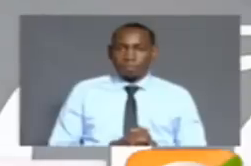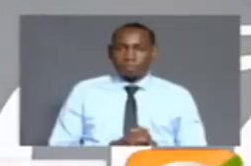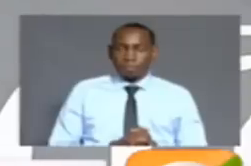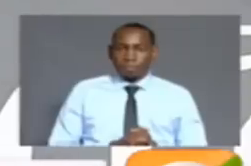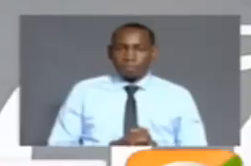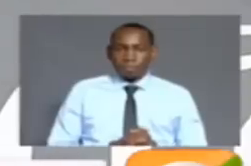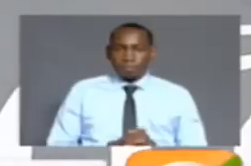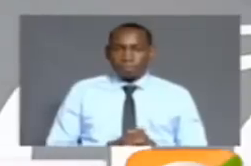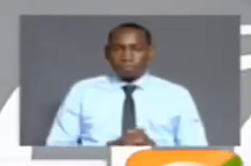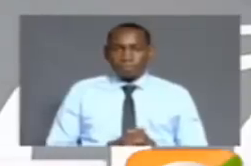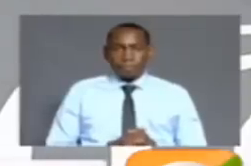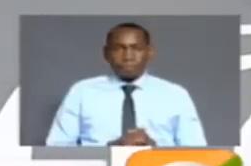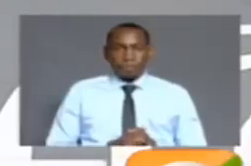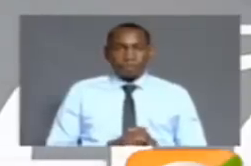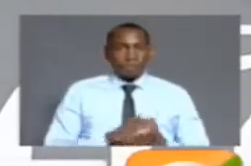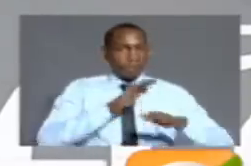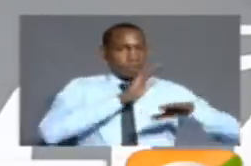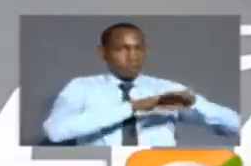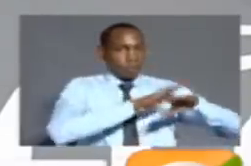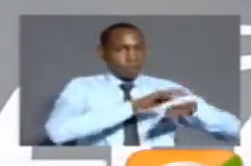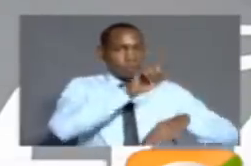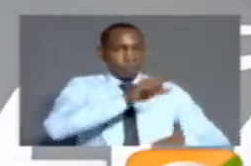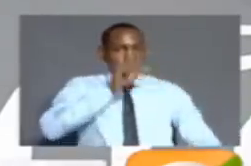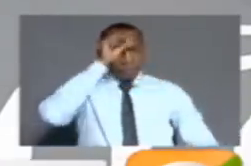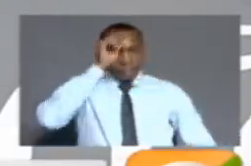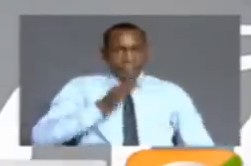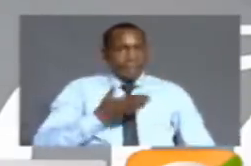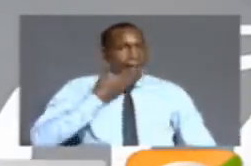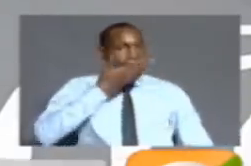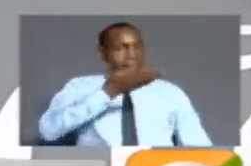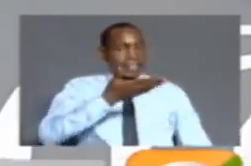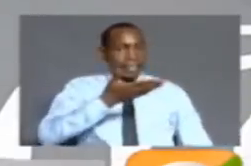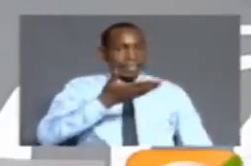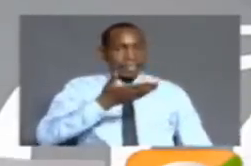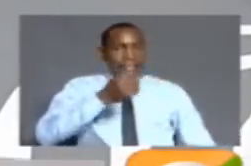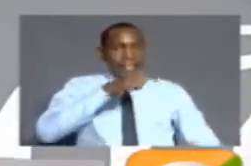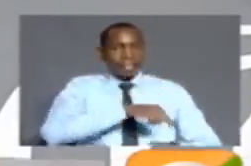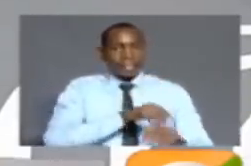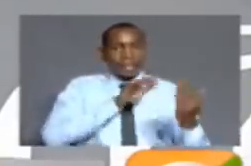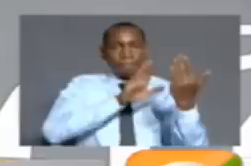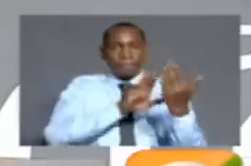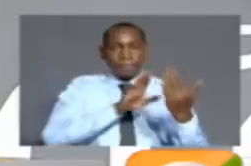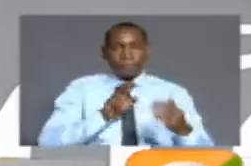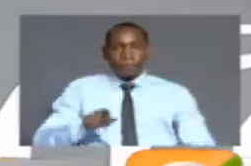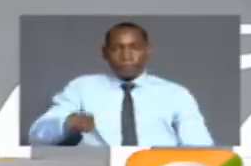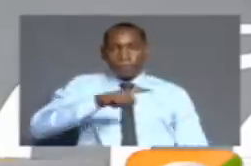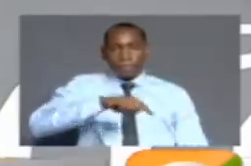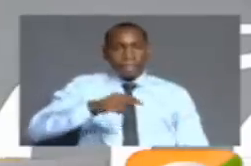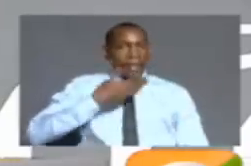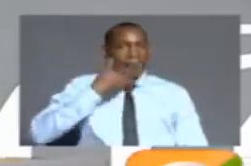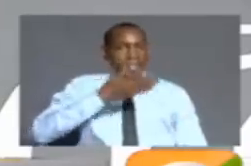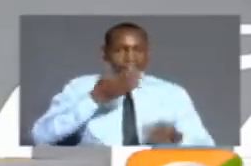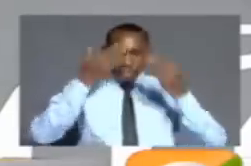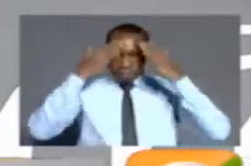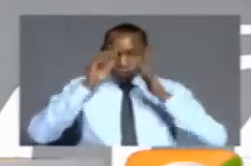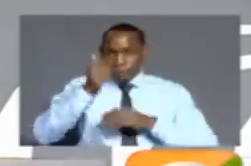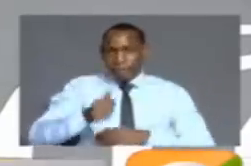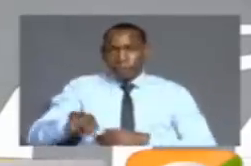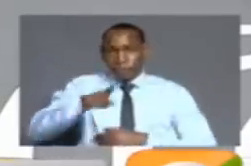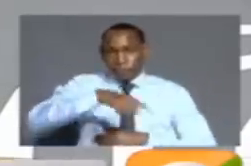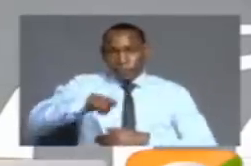items? That's a question for the governors to answer. Oh, okay. When they appear before us. We don't know the answer yet. We don't know the answer. We'll